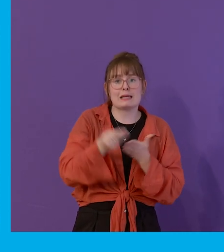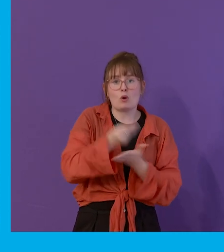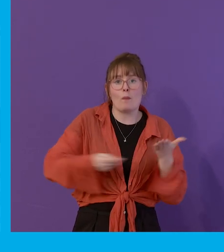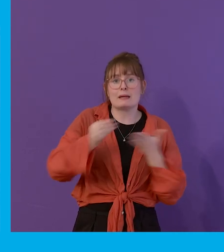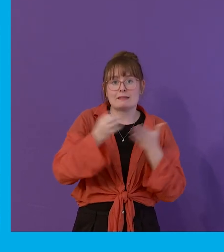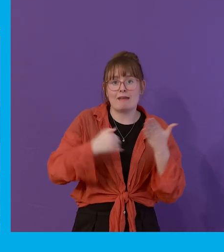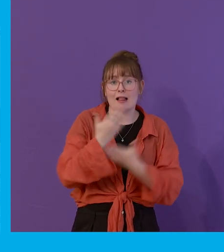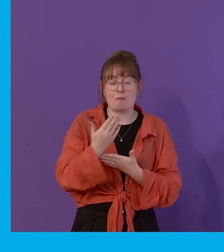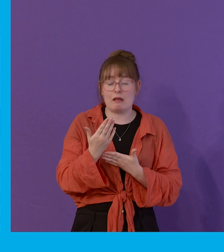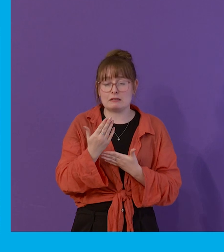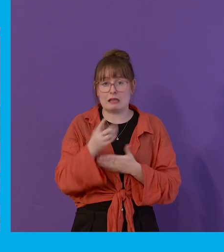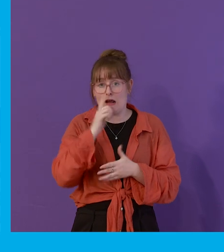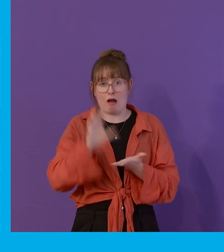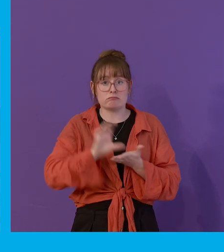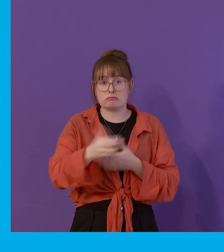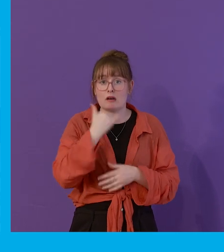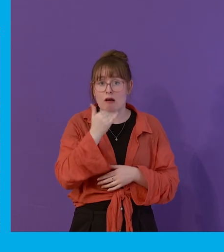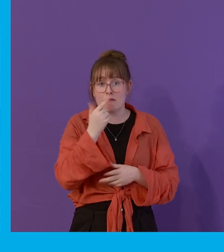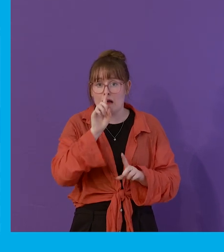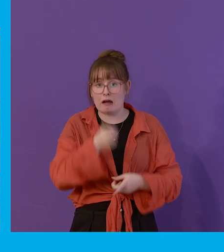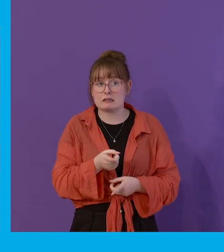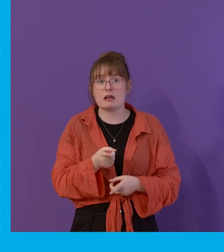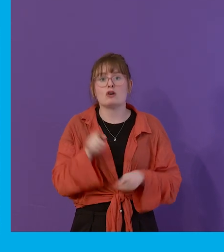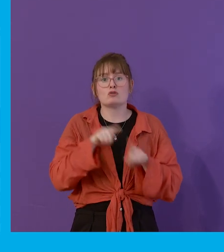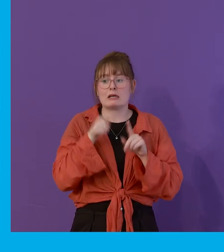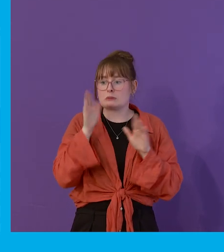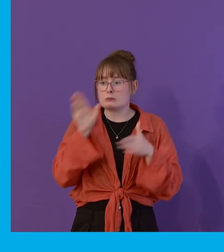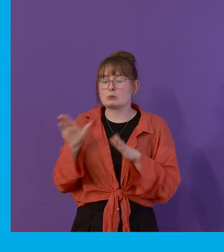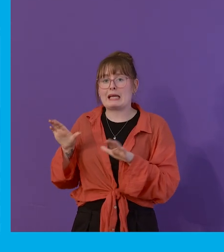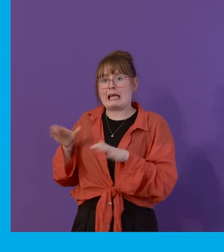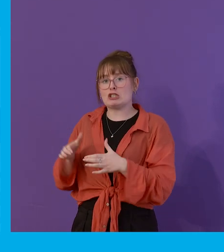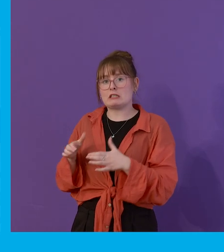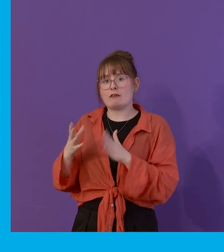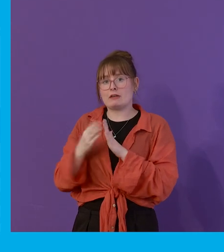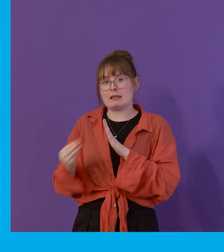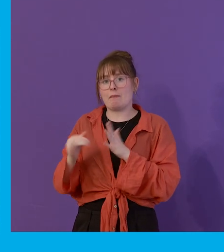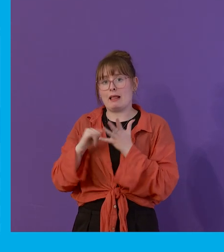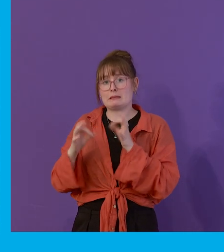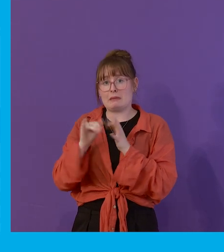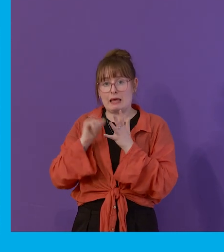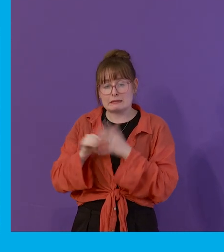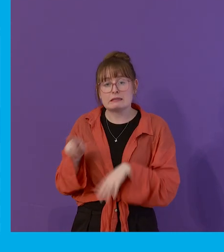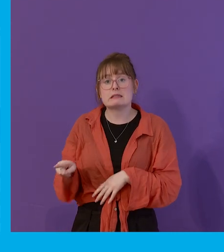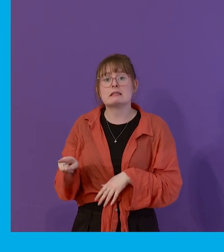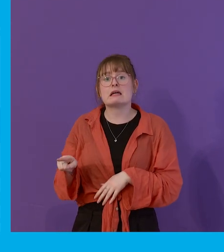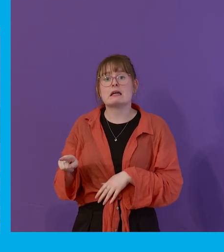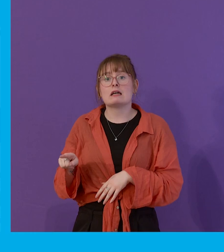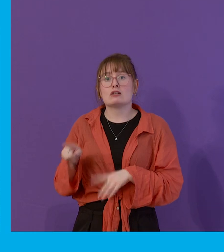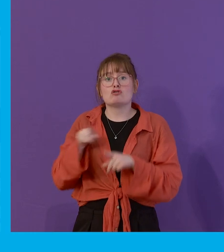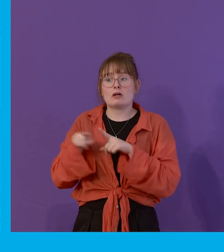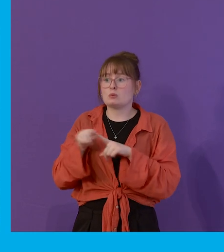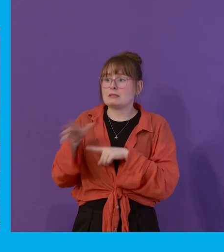extent that we'd like, and the move towards agencies such as SDS monopolising